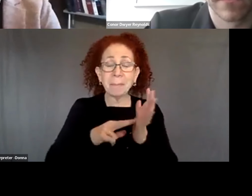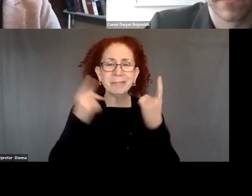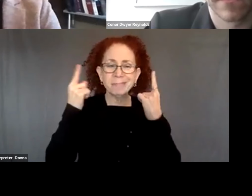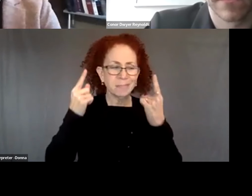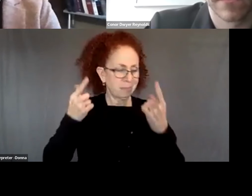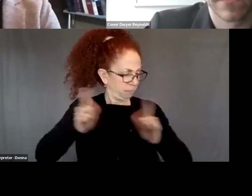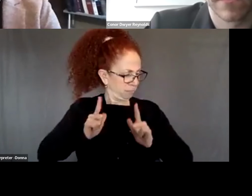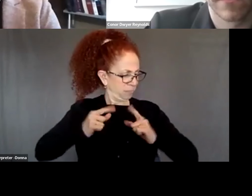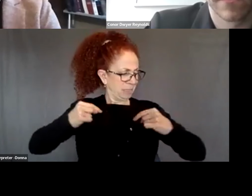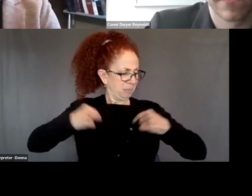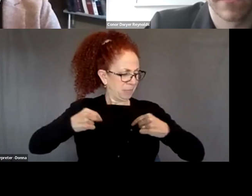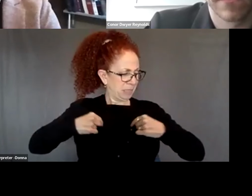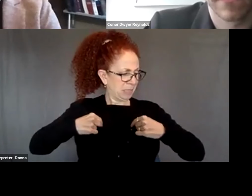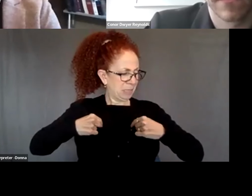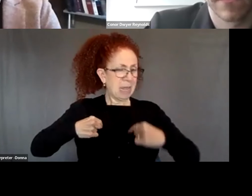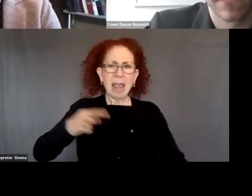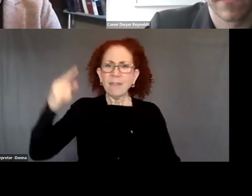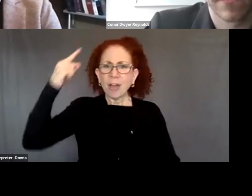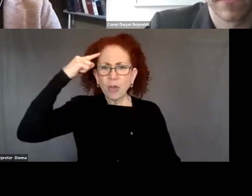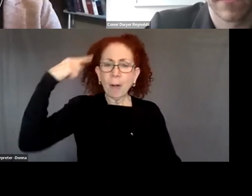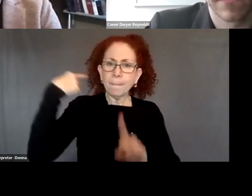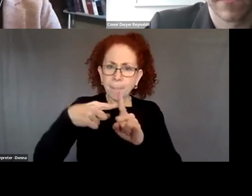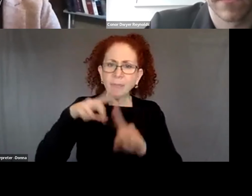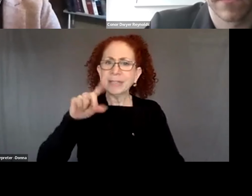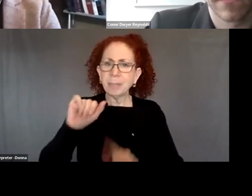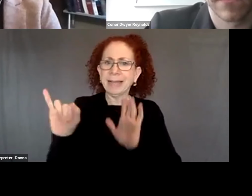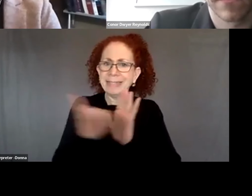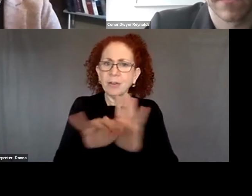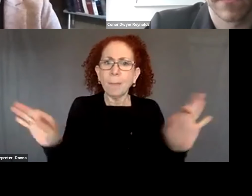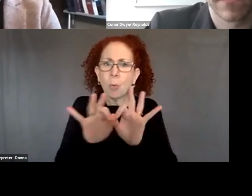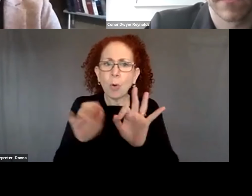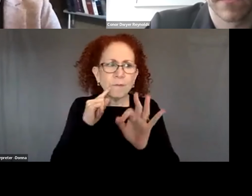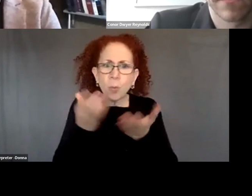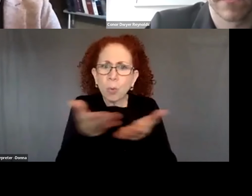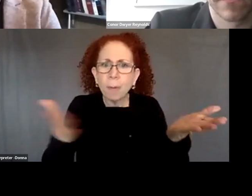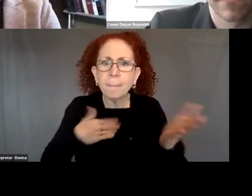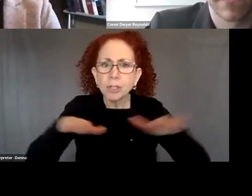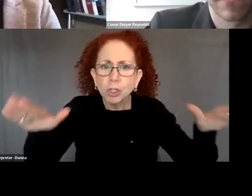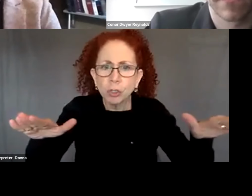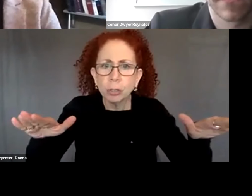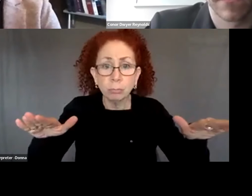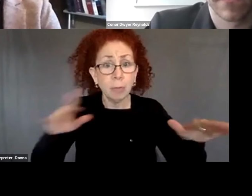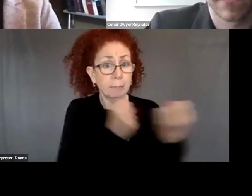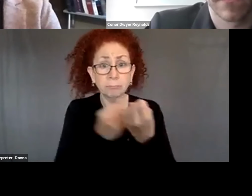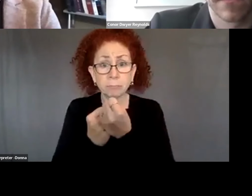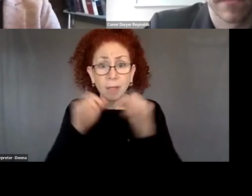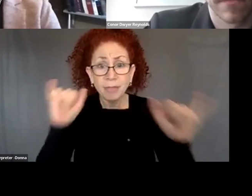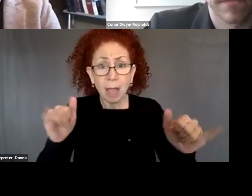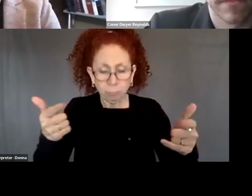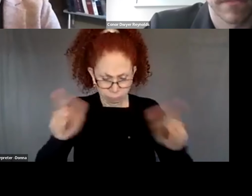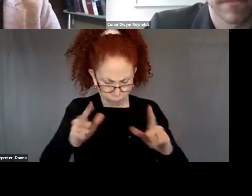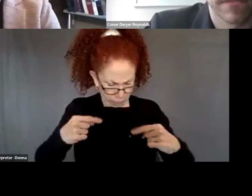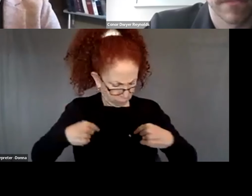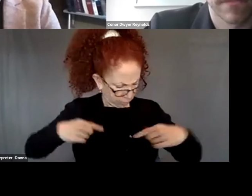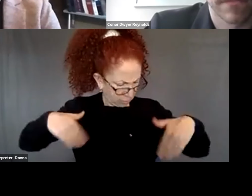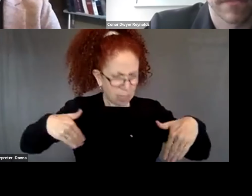me? If I thought a positive disability identity was so valuable for my kids, and I did, why not for